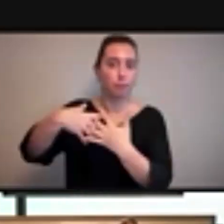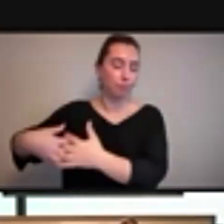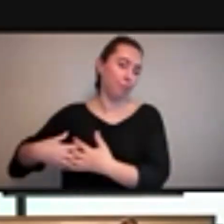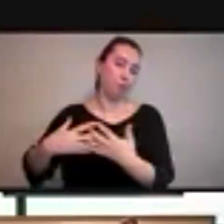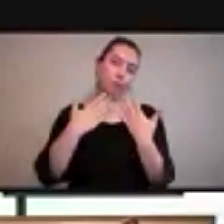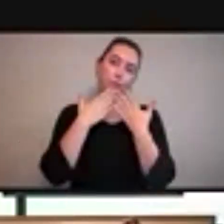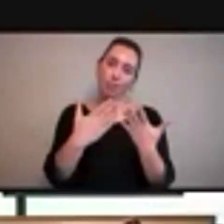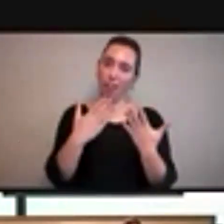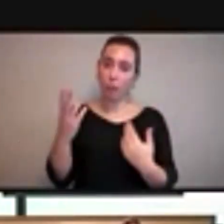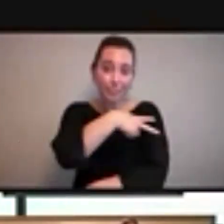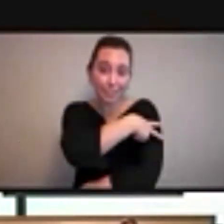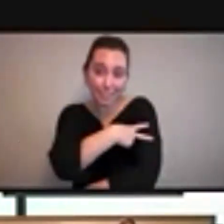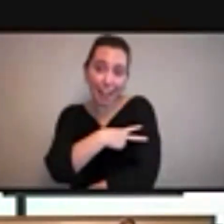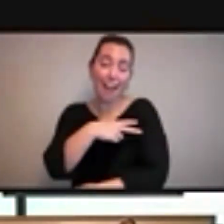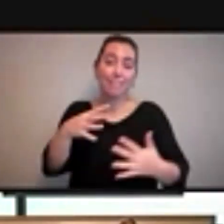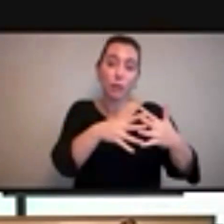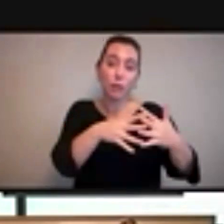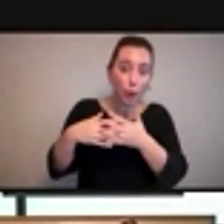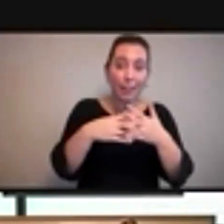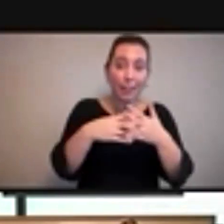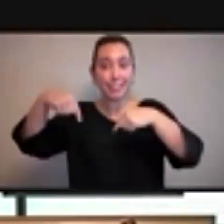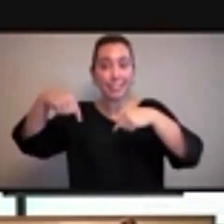to all staff, both in the US and here on site.